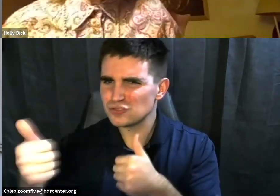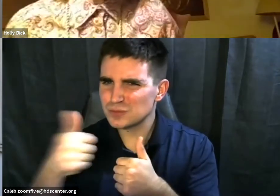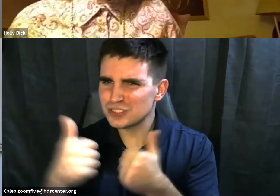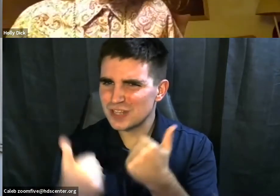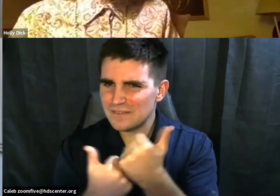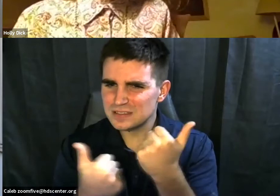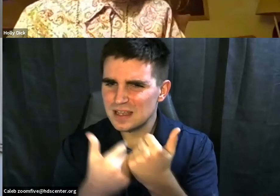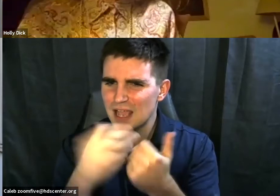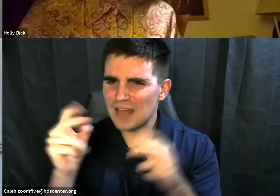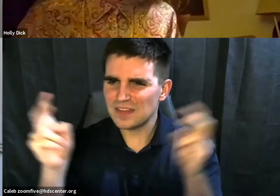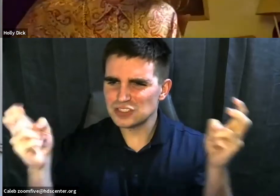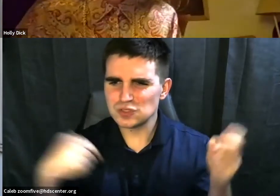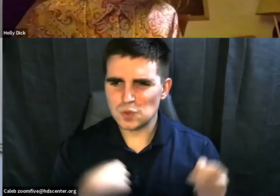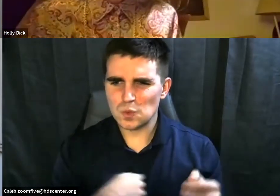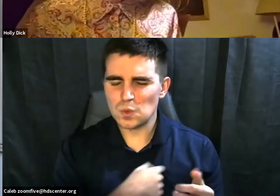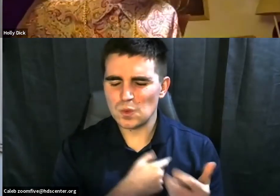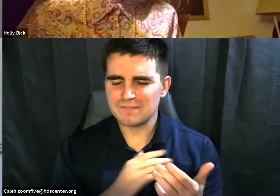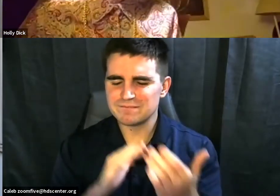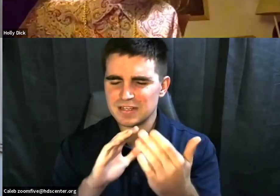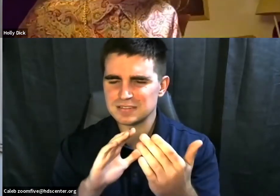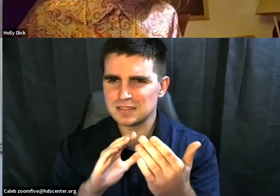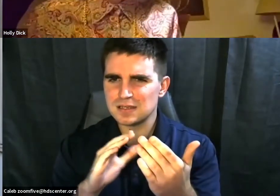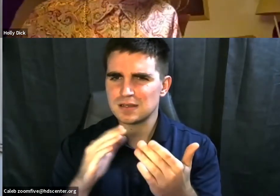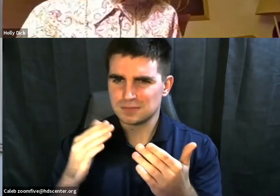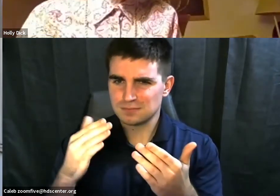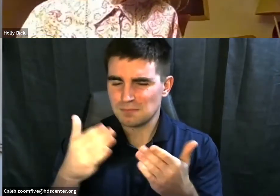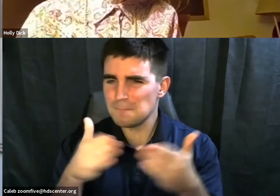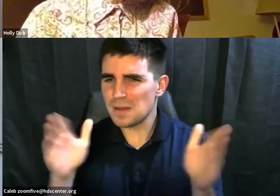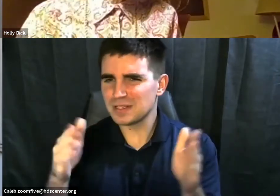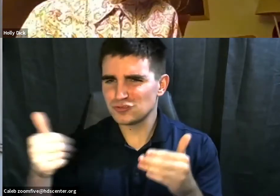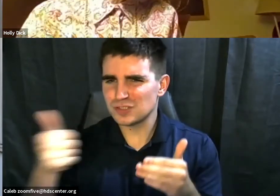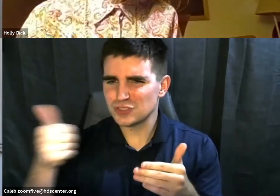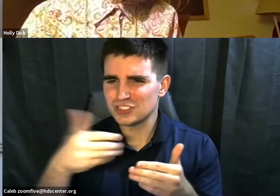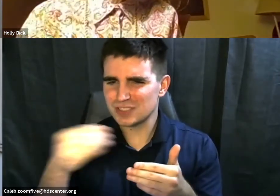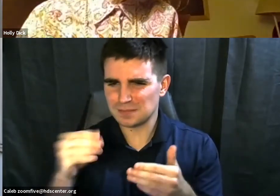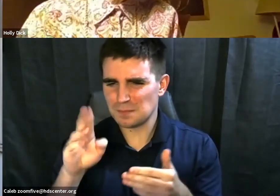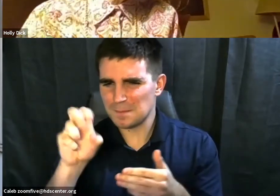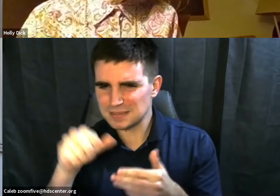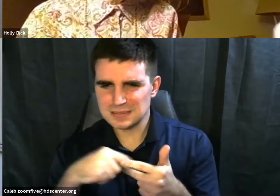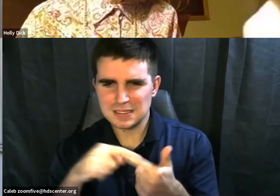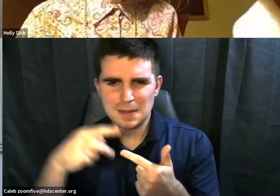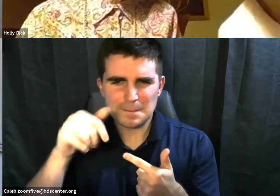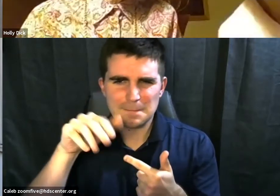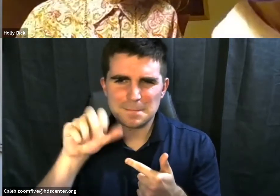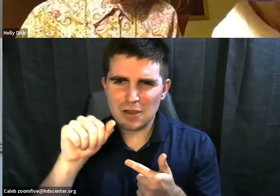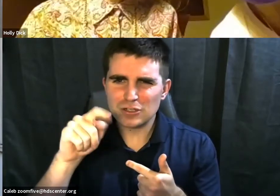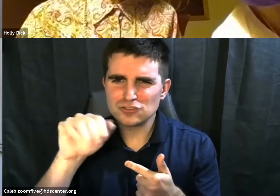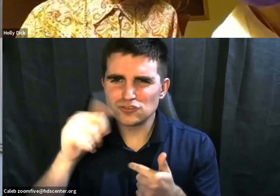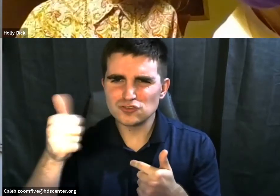issues that were facing public transportation, the buses and the paratransit service at the time?